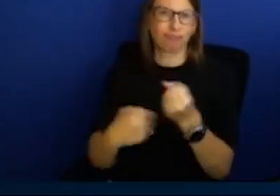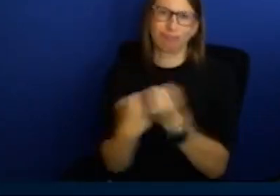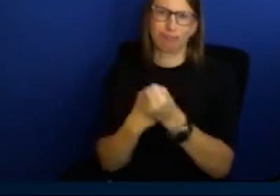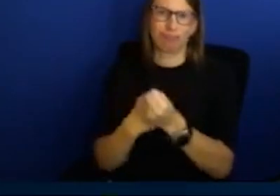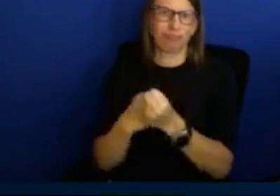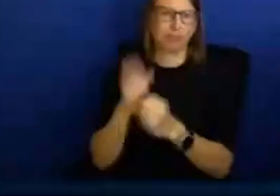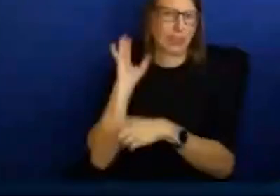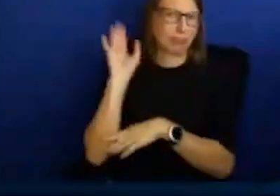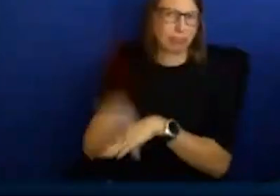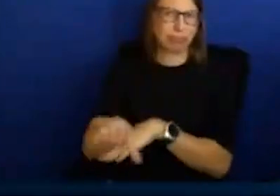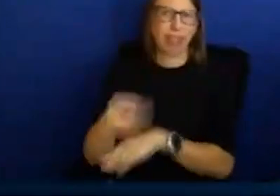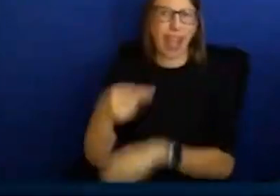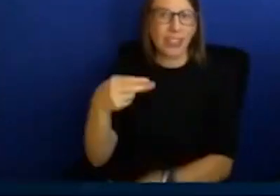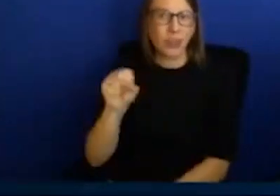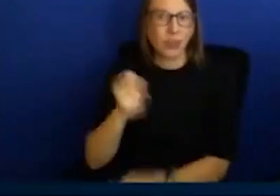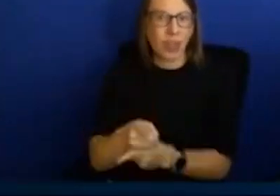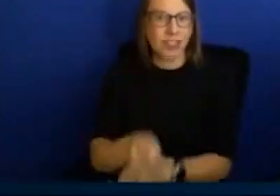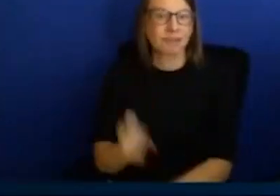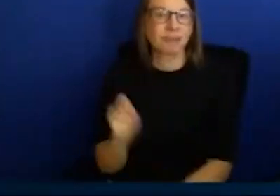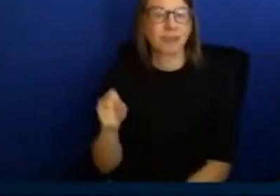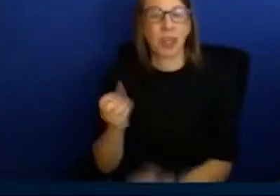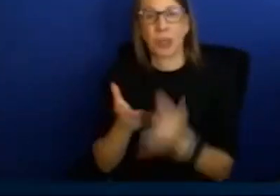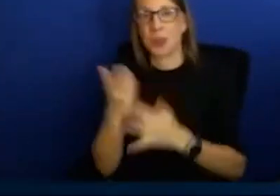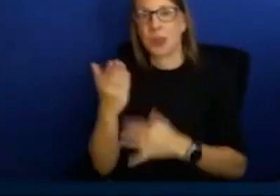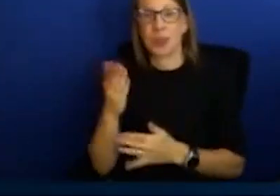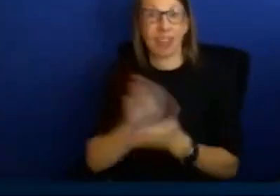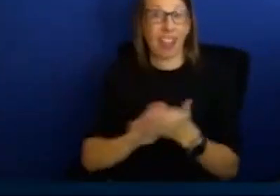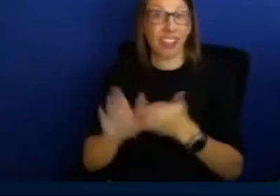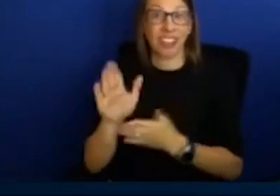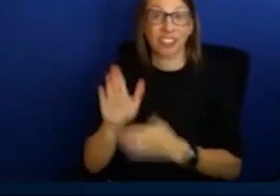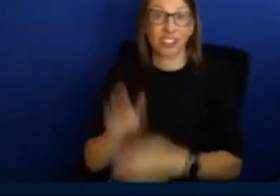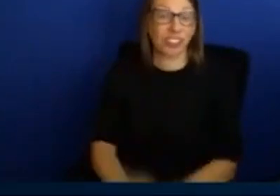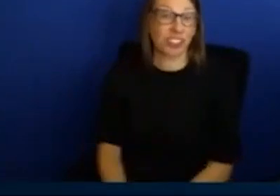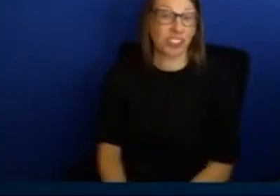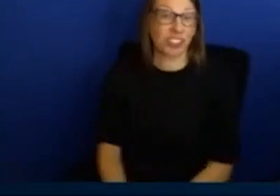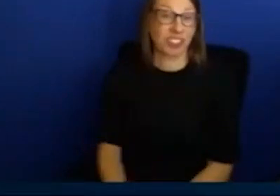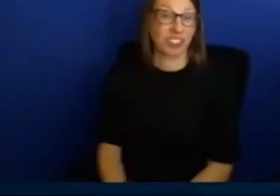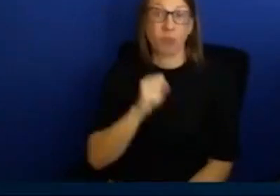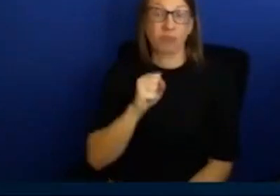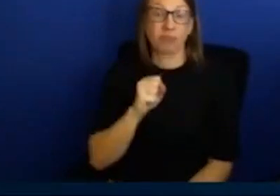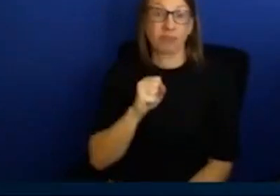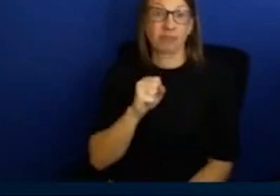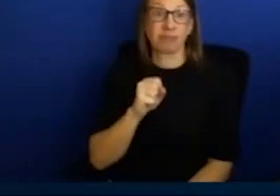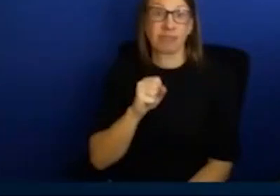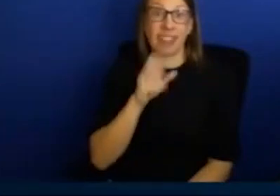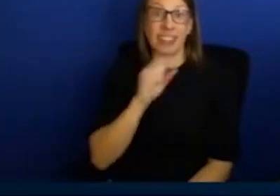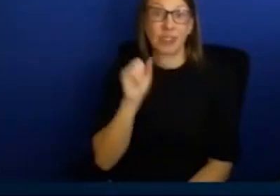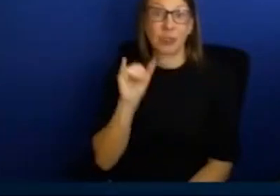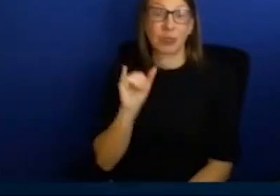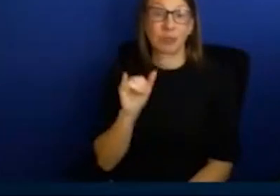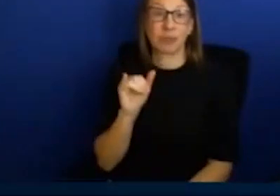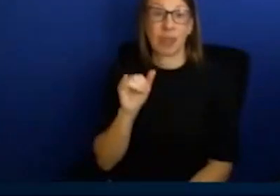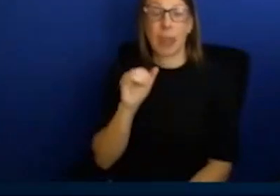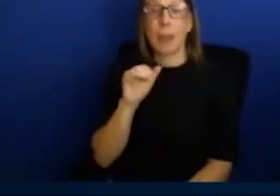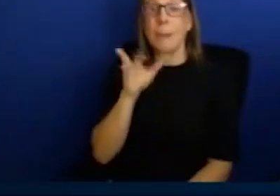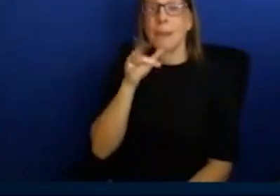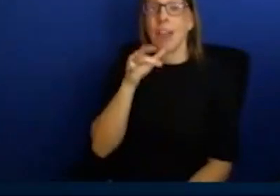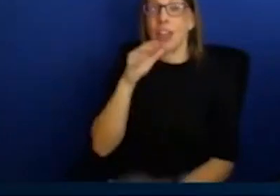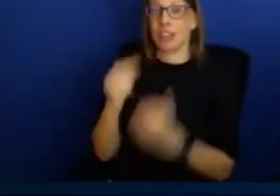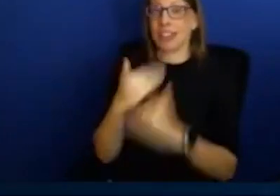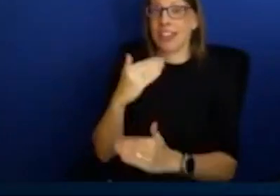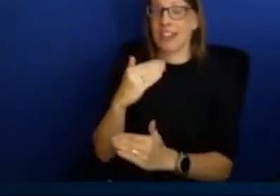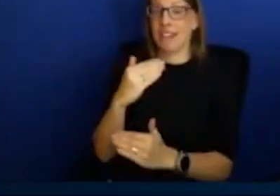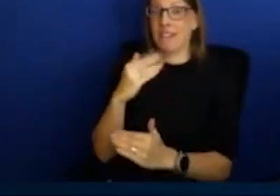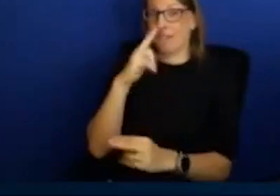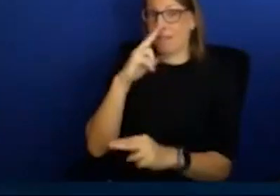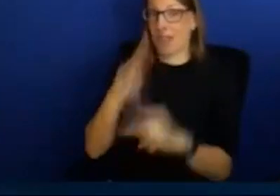school? yeah, through college, through All through right. old age too. I asked your mother to send us some fun pictures, and she definitely came through. So